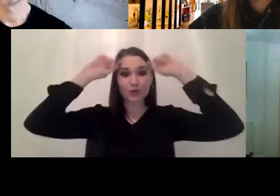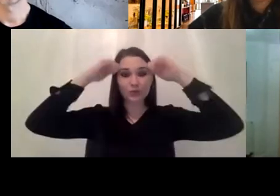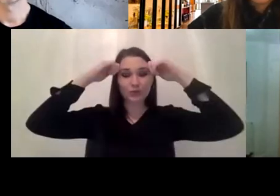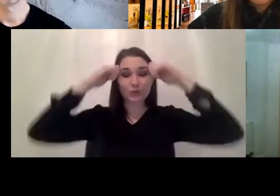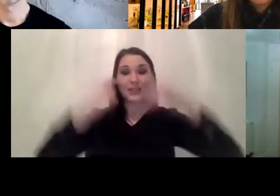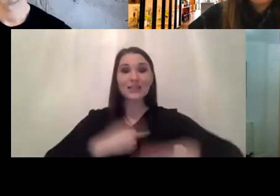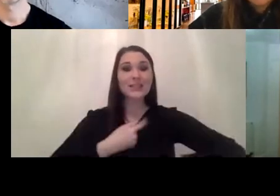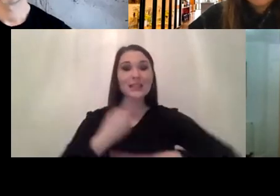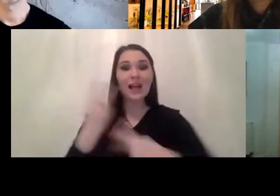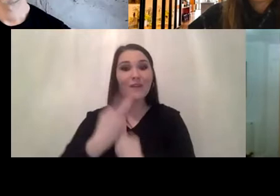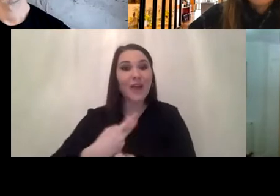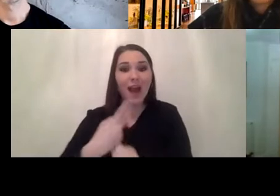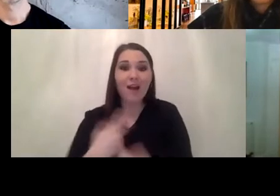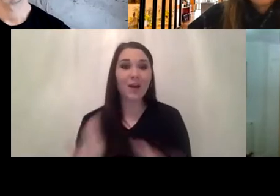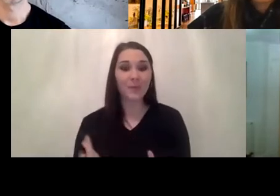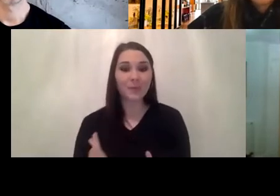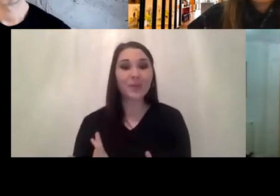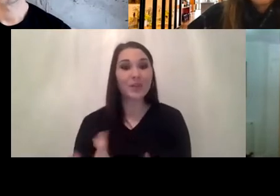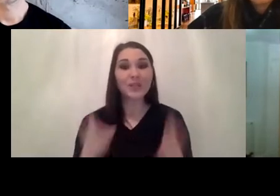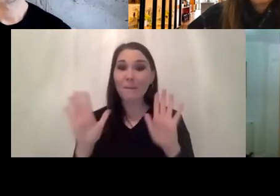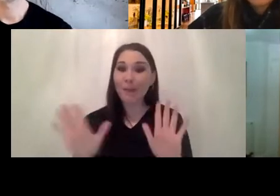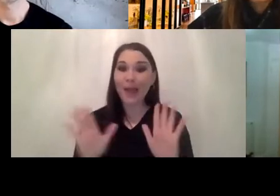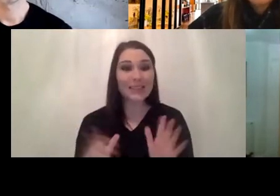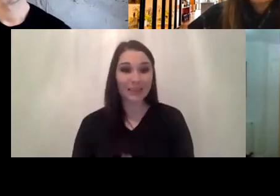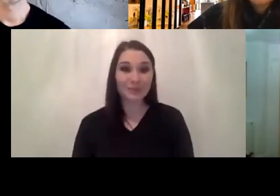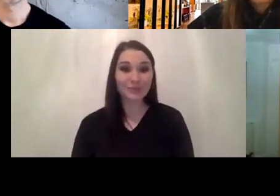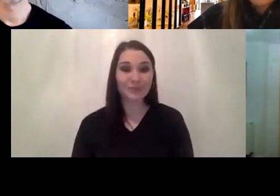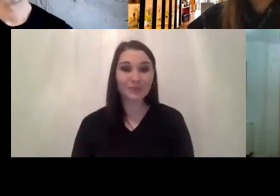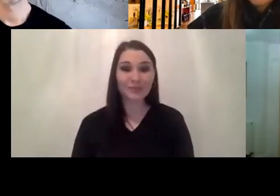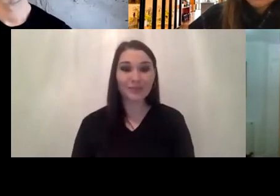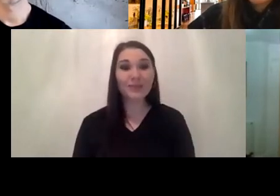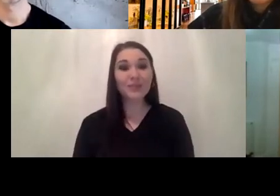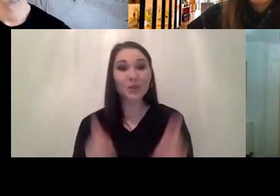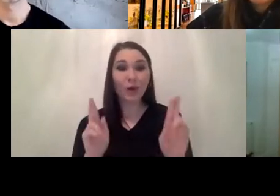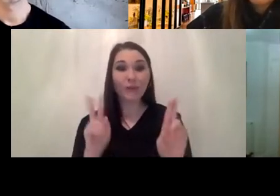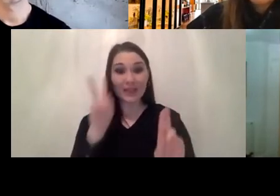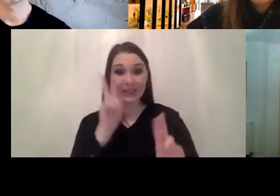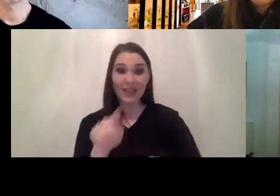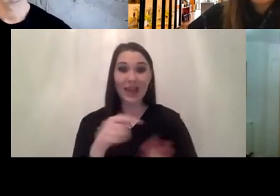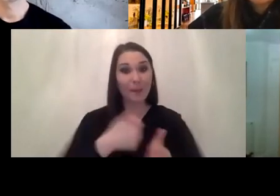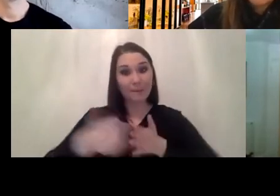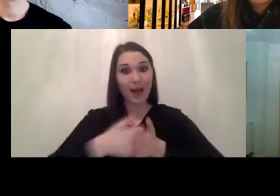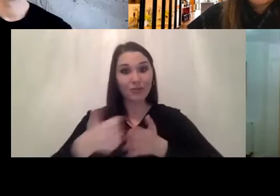I just think that's amazing. So yeah, hopefully we kind of see that pattern stay with us